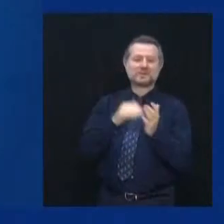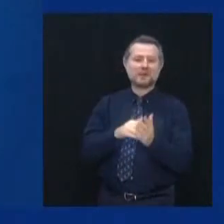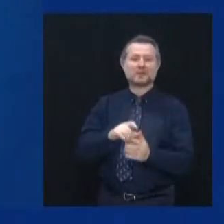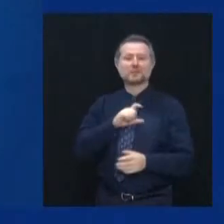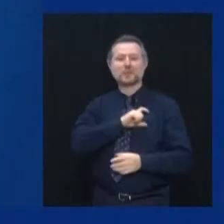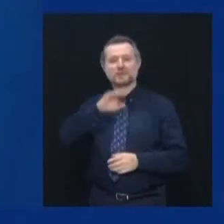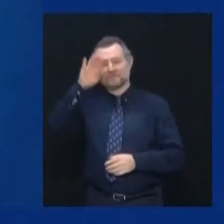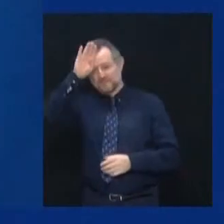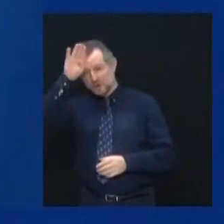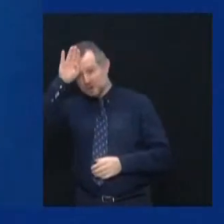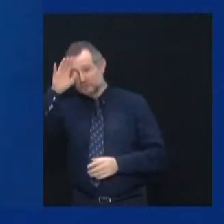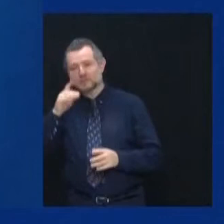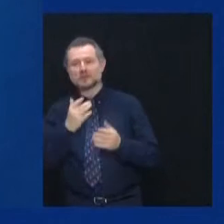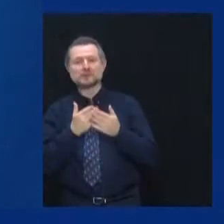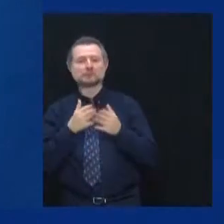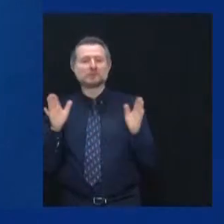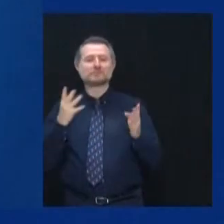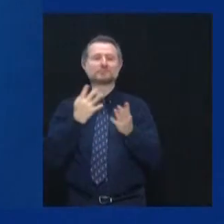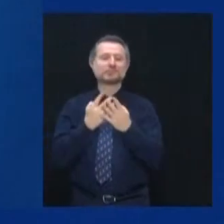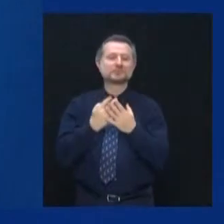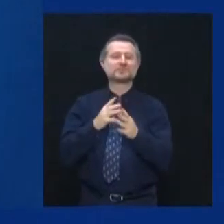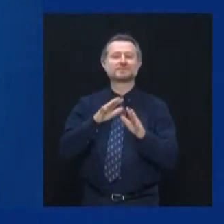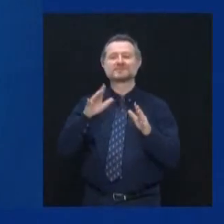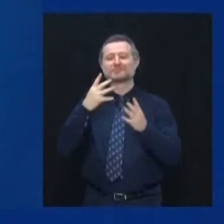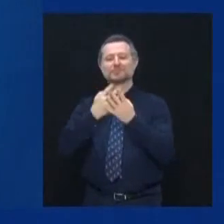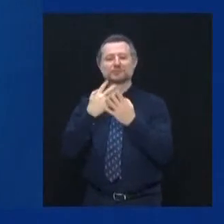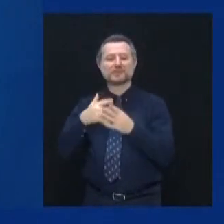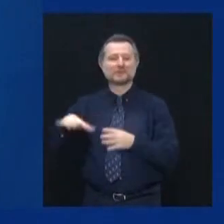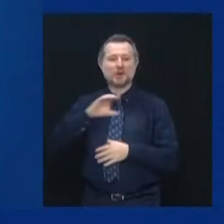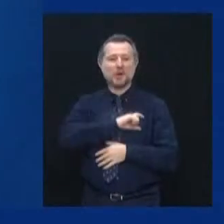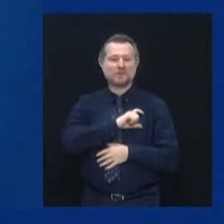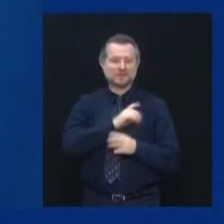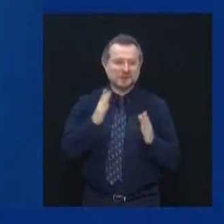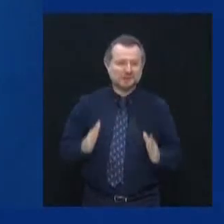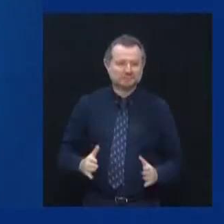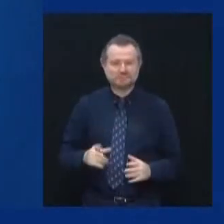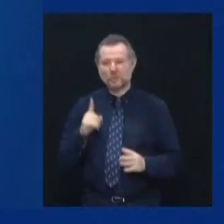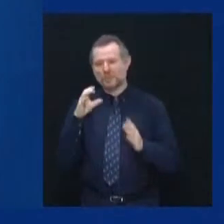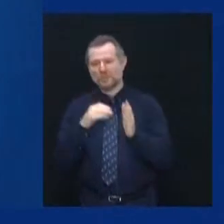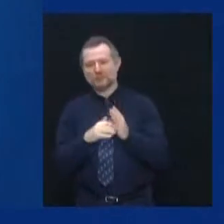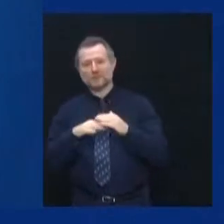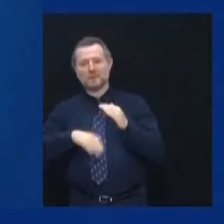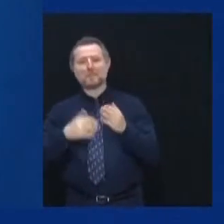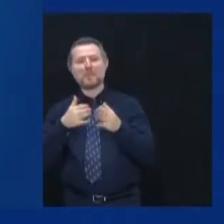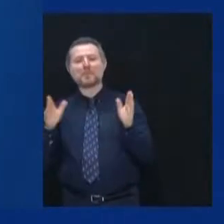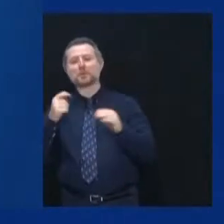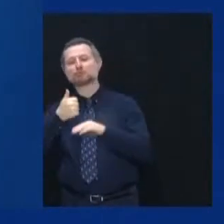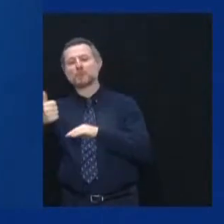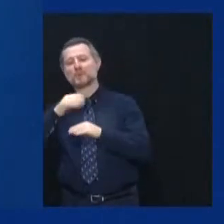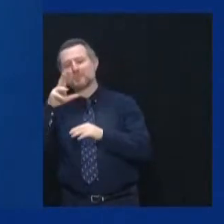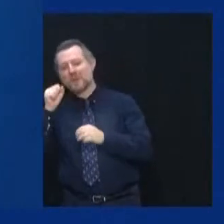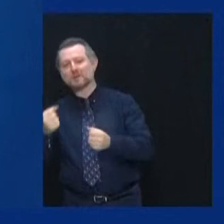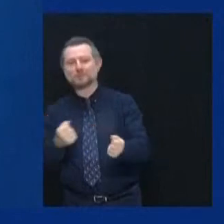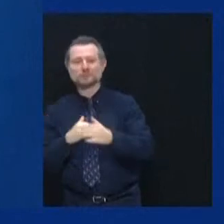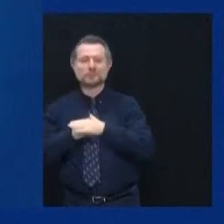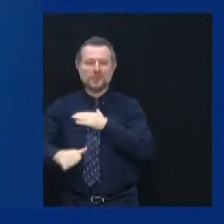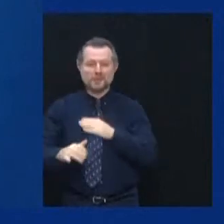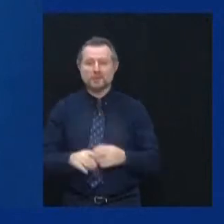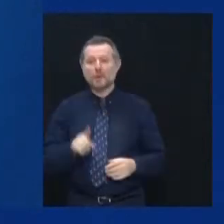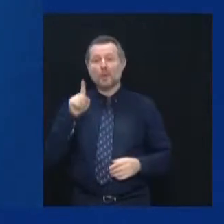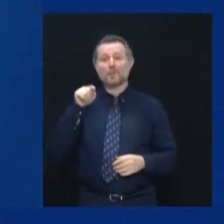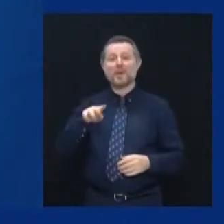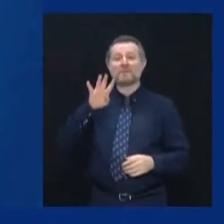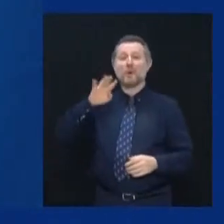workers, correction officers, et cetera, 100,000 public transit workers, 1.4 million